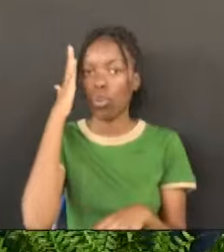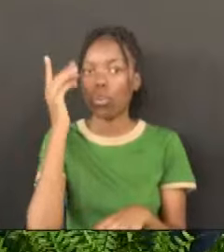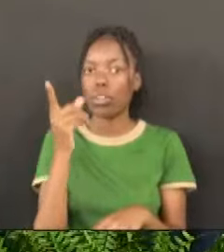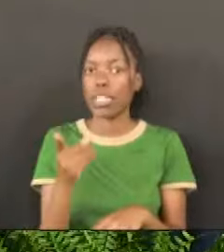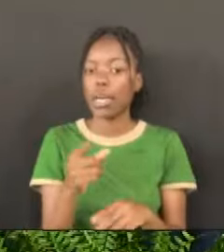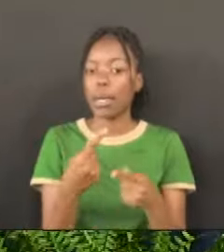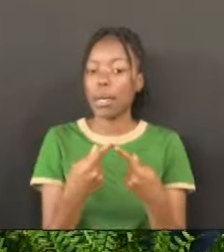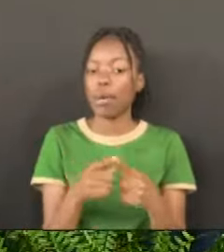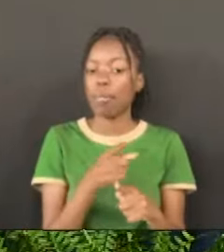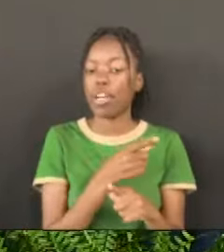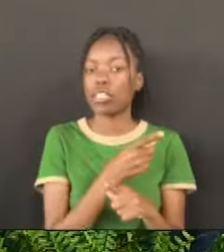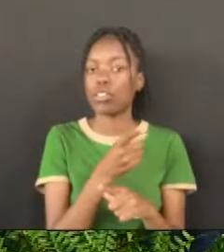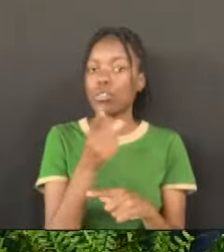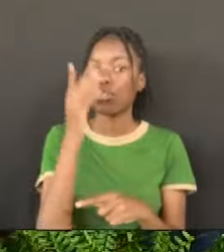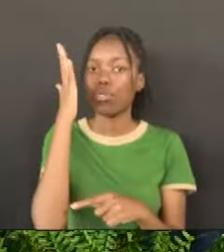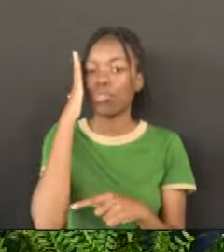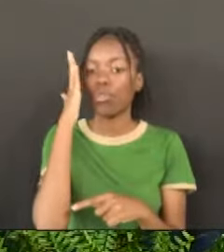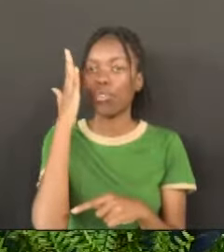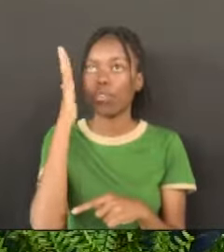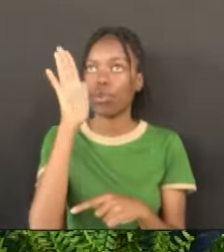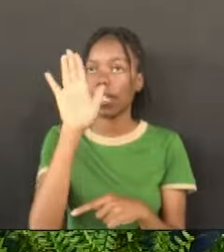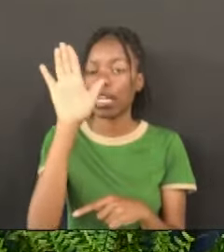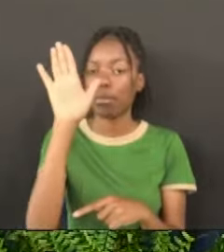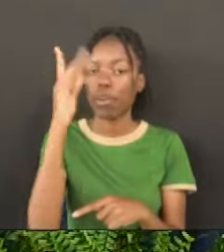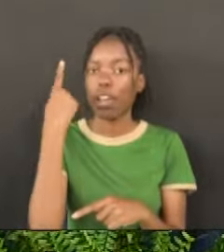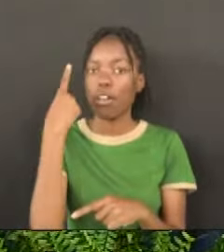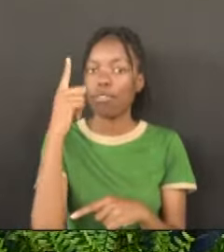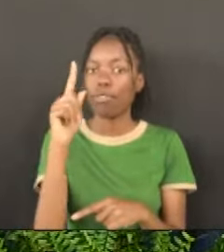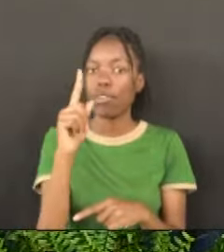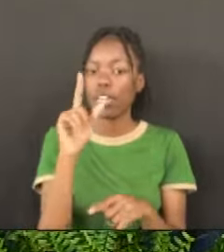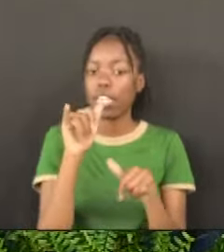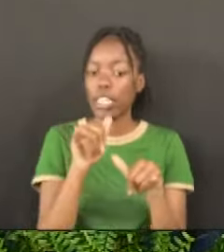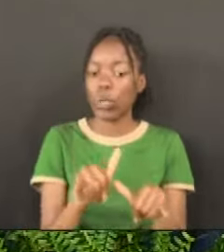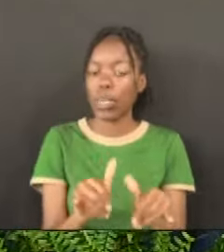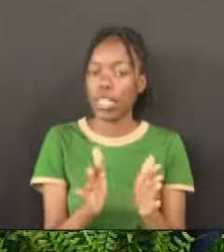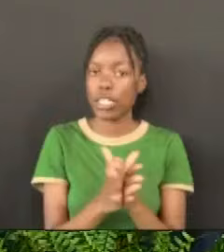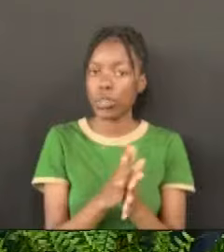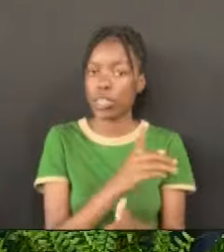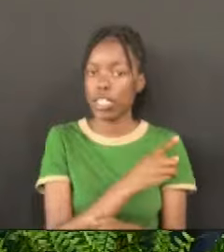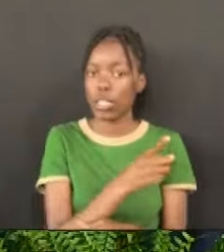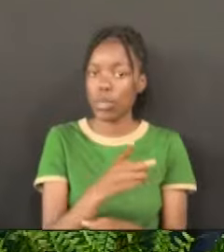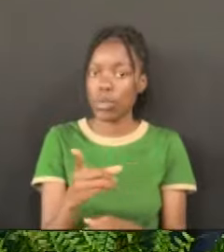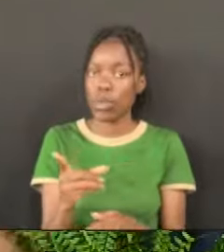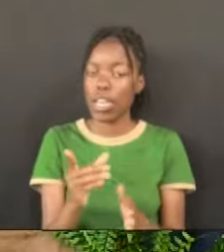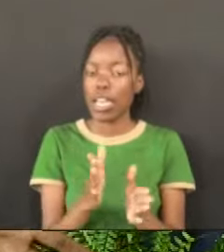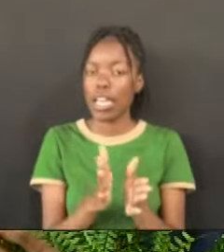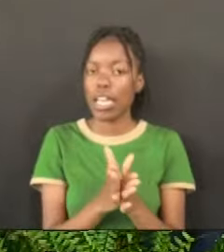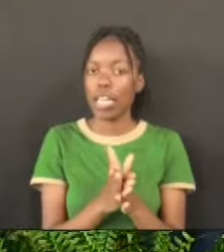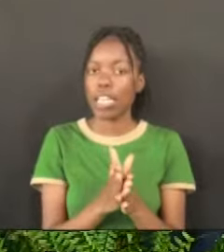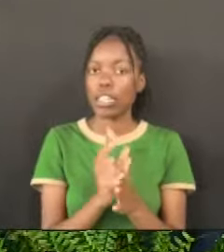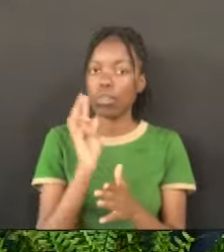him, for he dwells with you and will be in you.